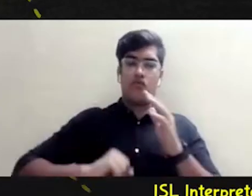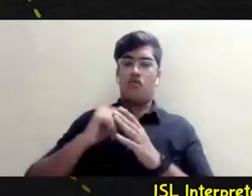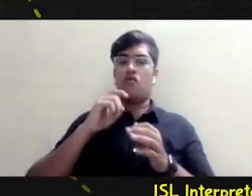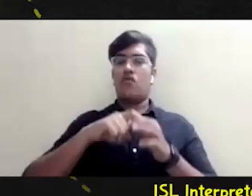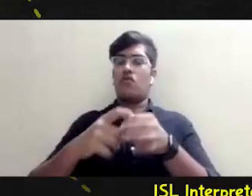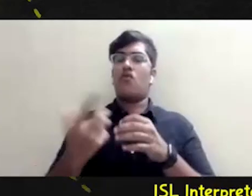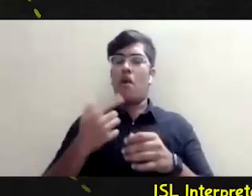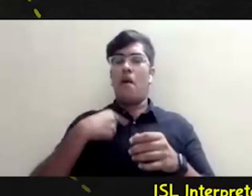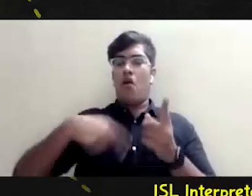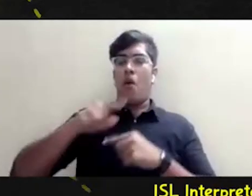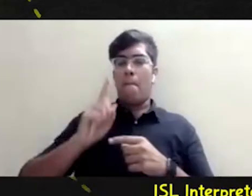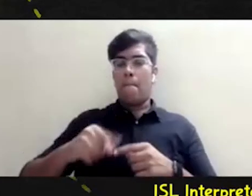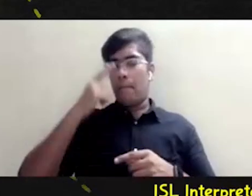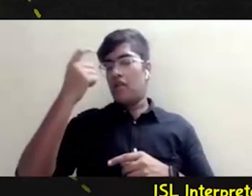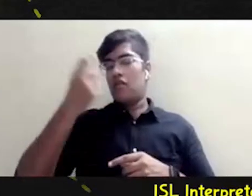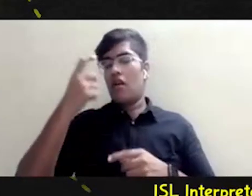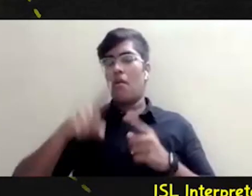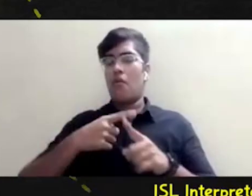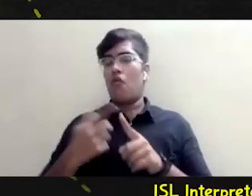to keep in mind one very important thing, that